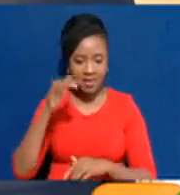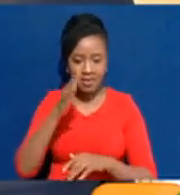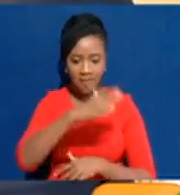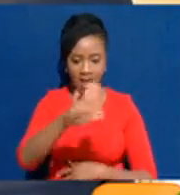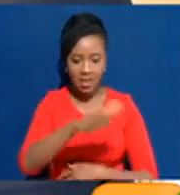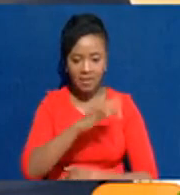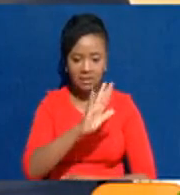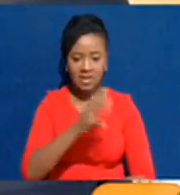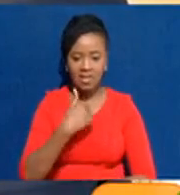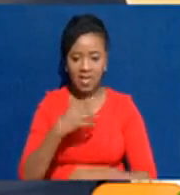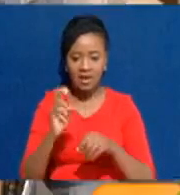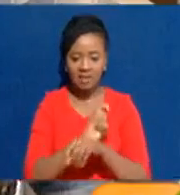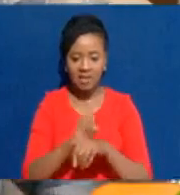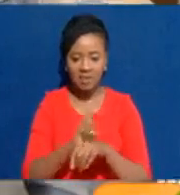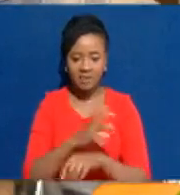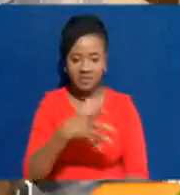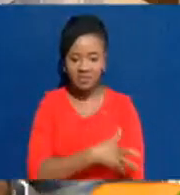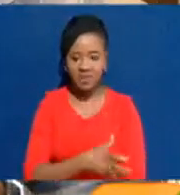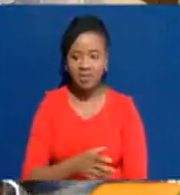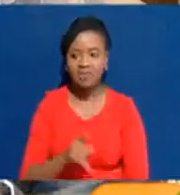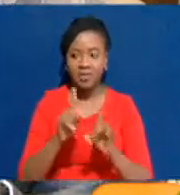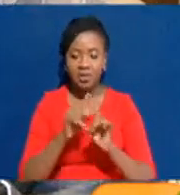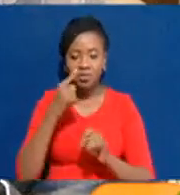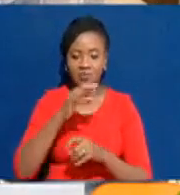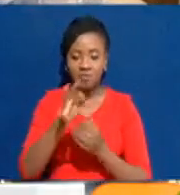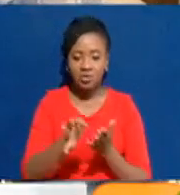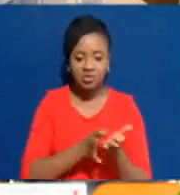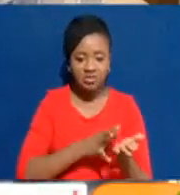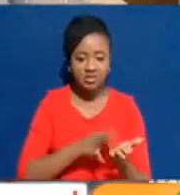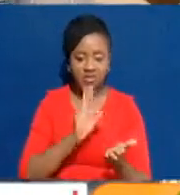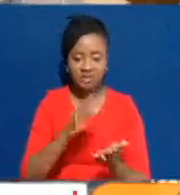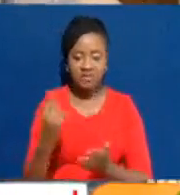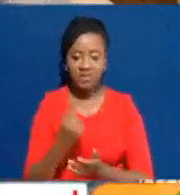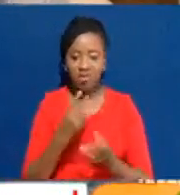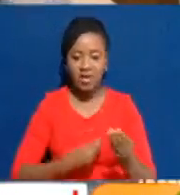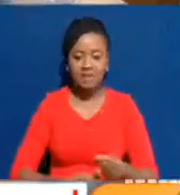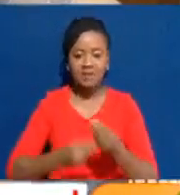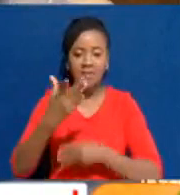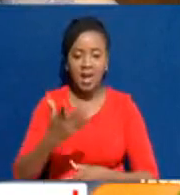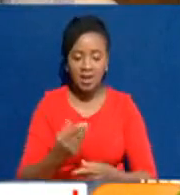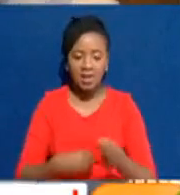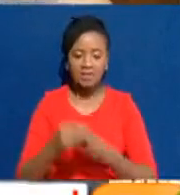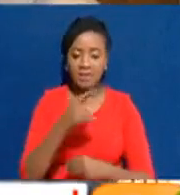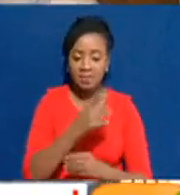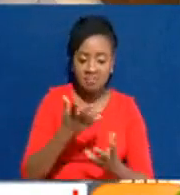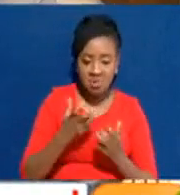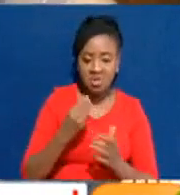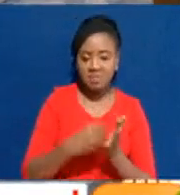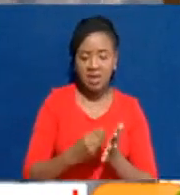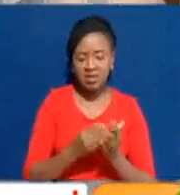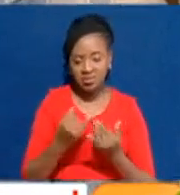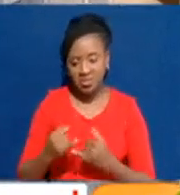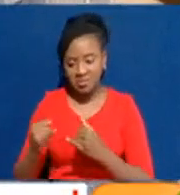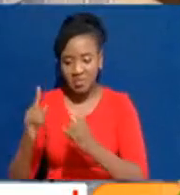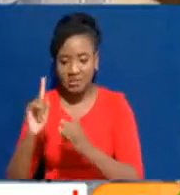their oversight power. For the Treasury, it is just a supplies question. They need money to implement.